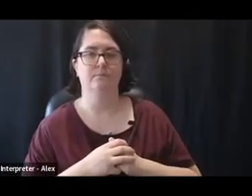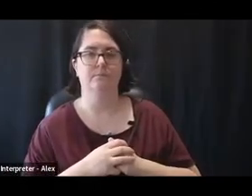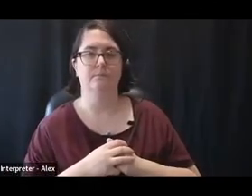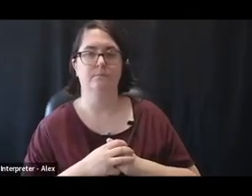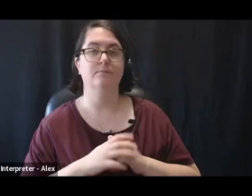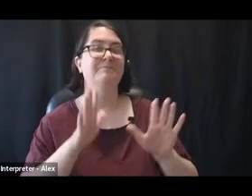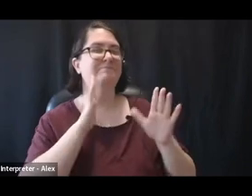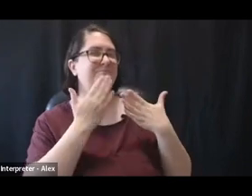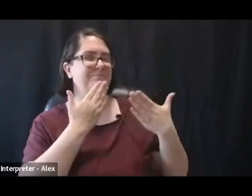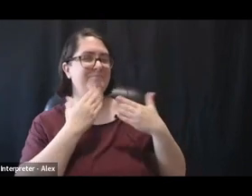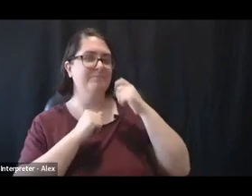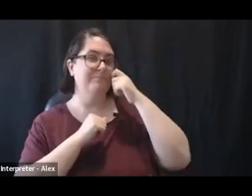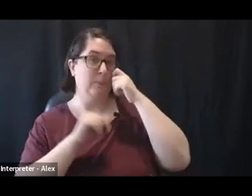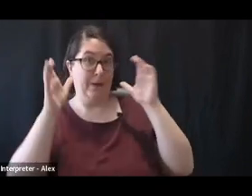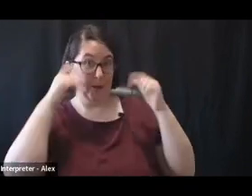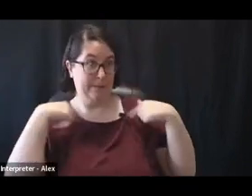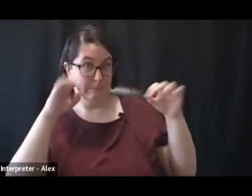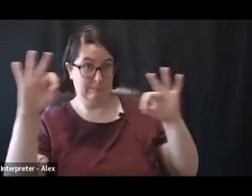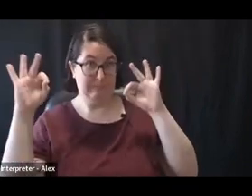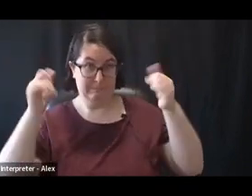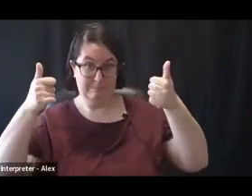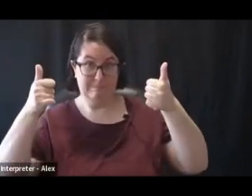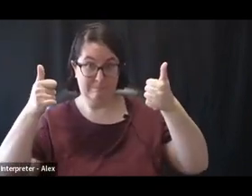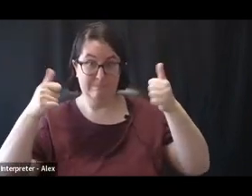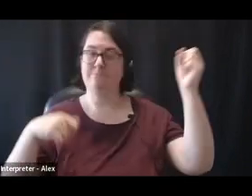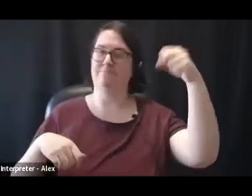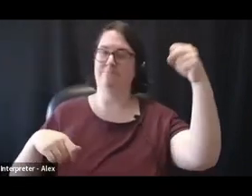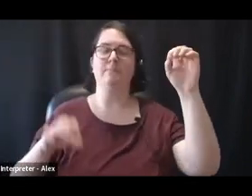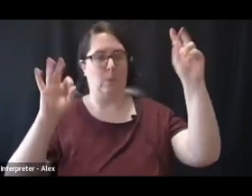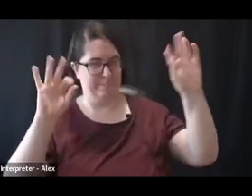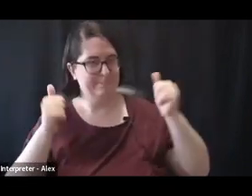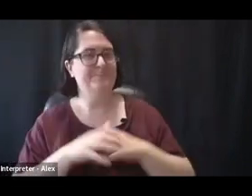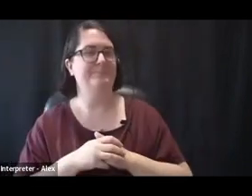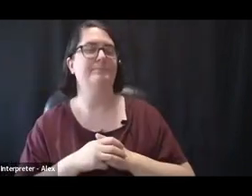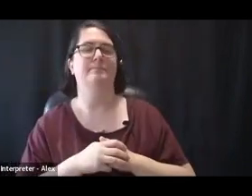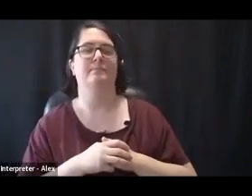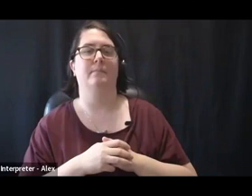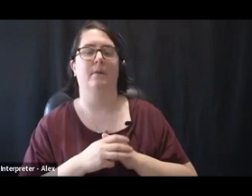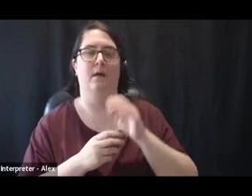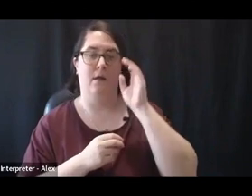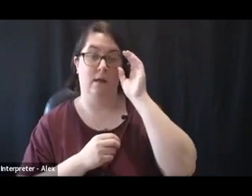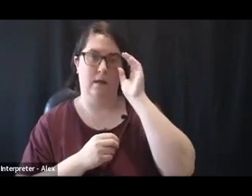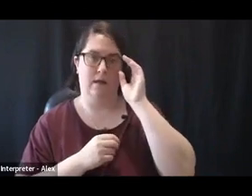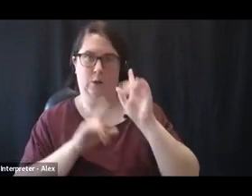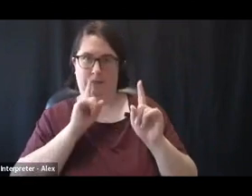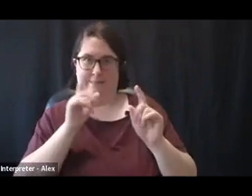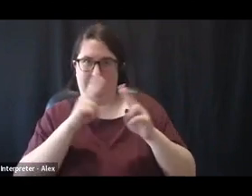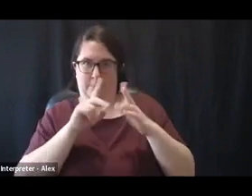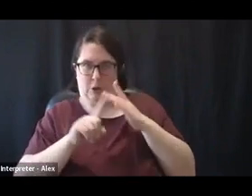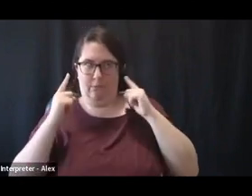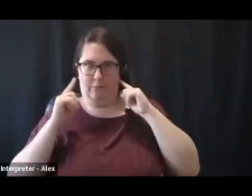Thank you. Can you hear me all okay? Yes, we can hear you. Loud and clear? Wonderful. Just wanted to make sure.